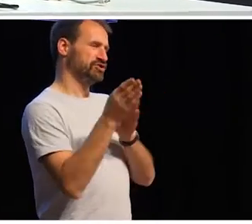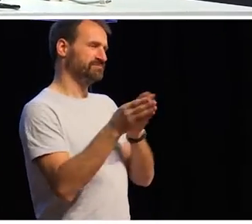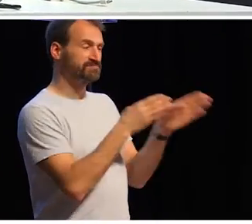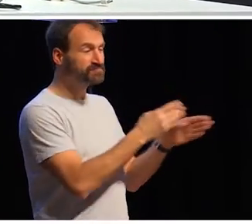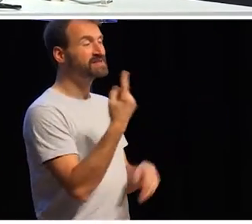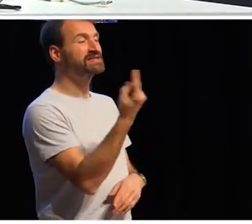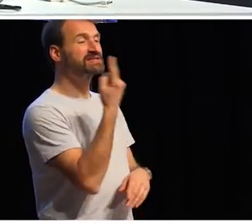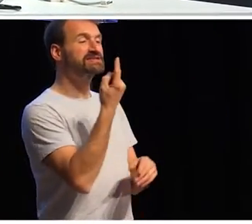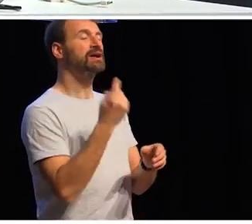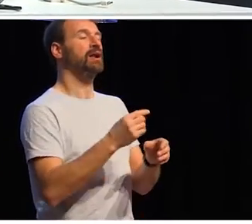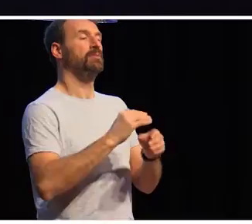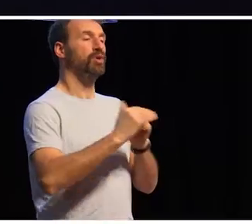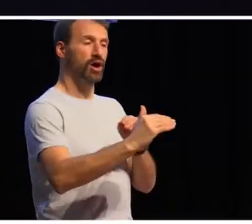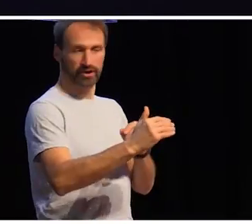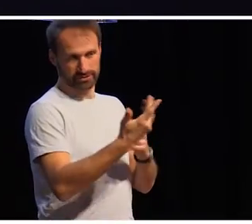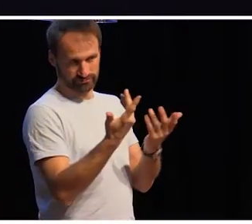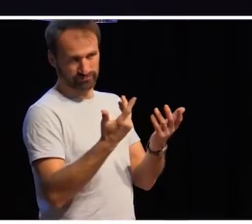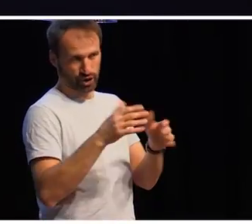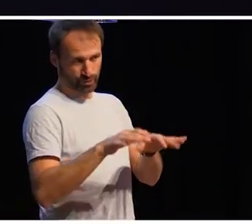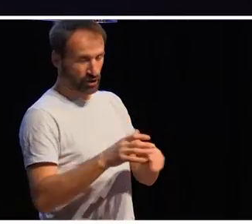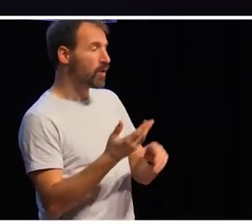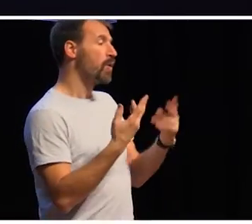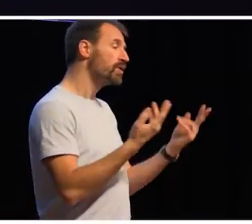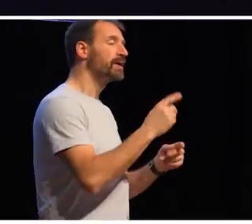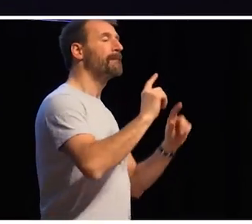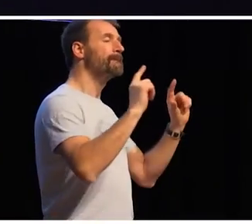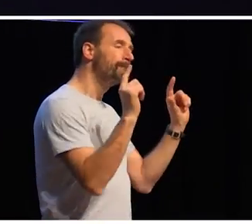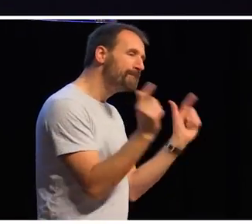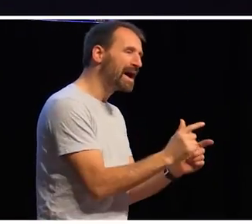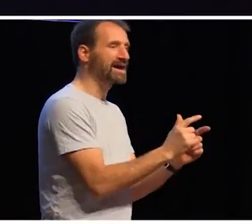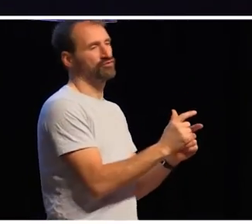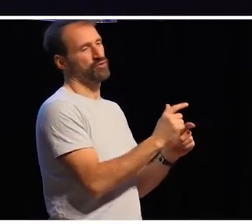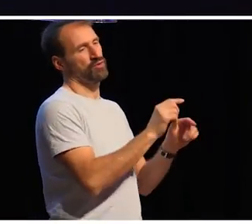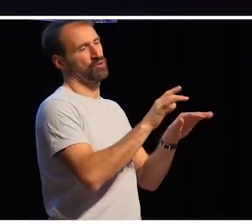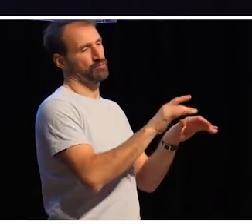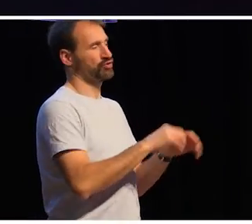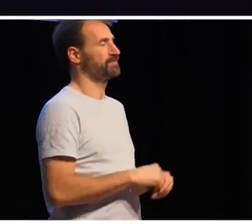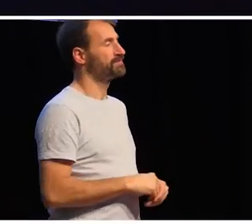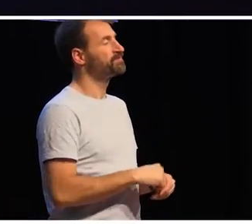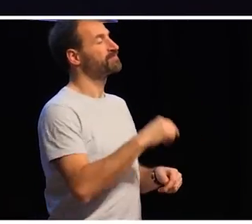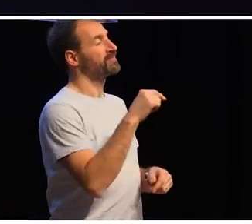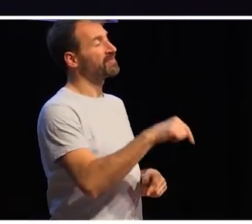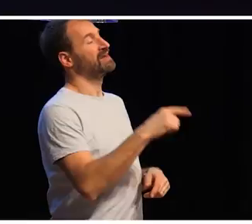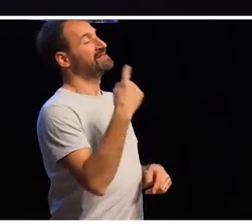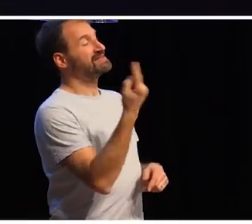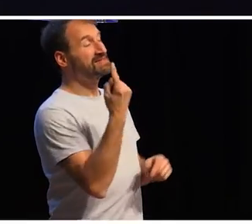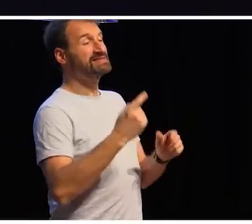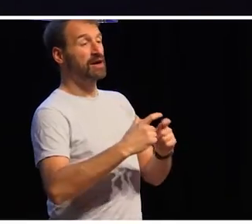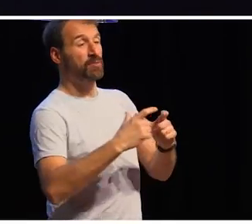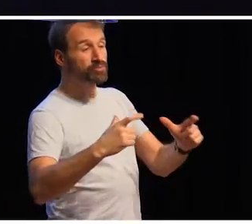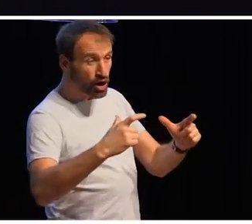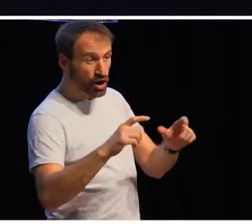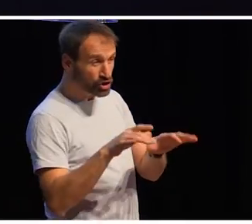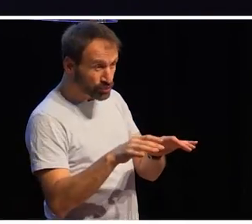or microcontrollers. Let's start with single board computers. And I'm going to start with a mental model that